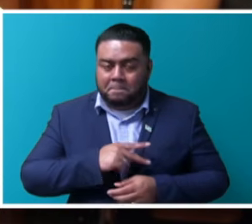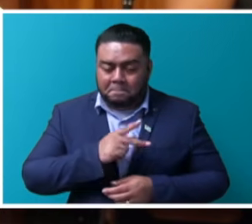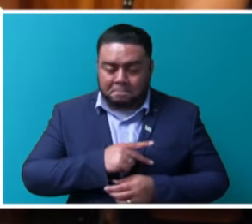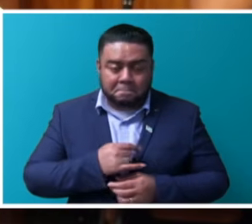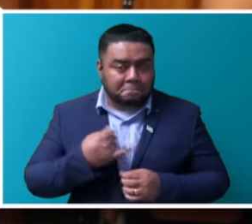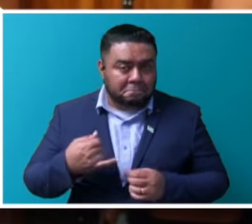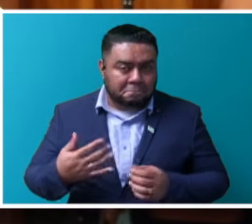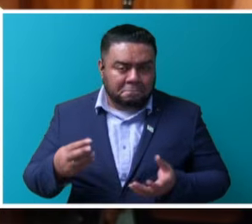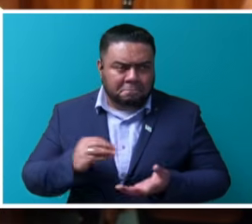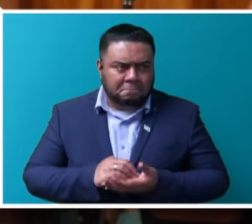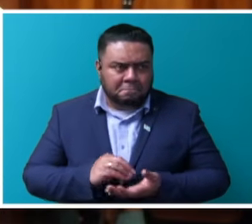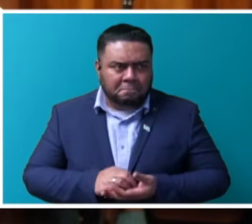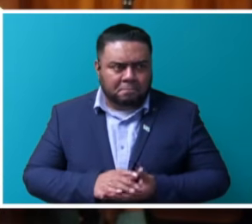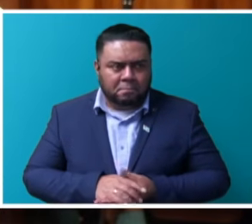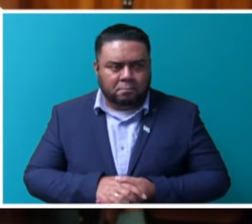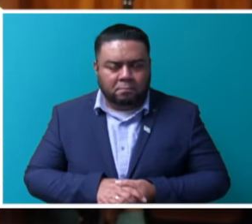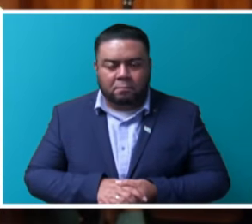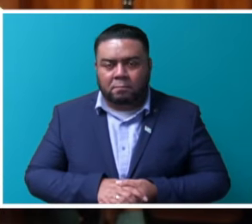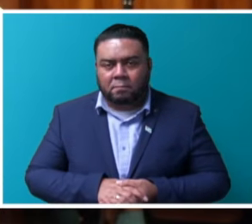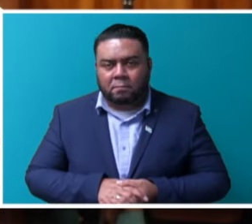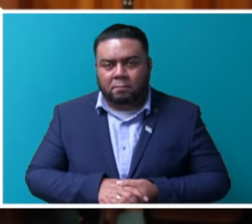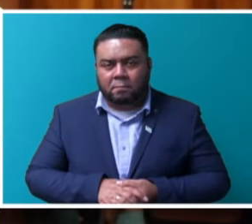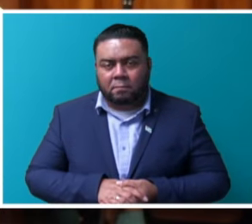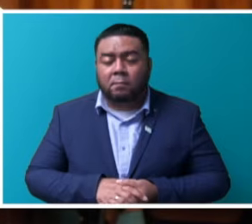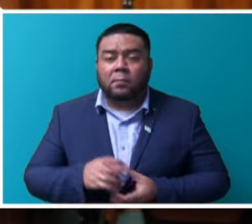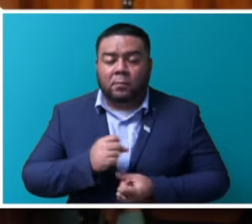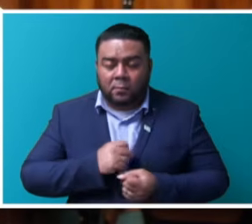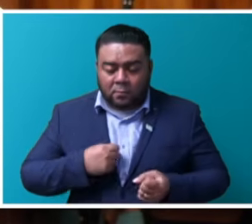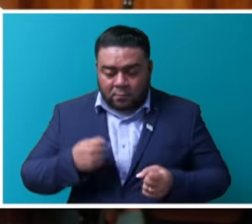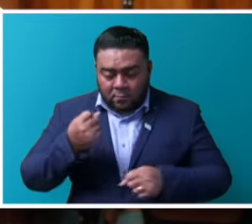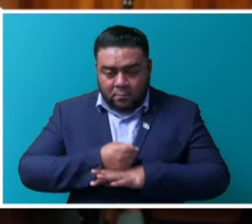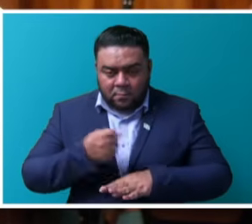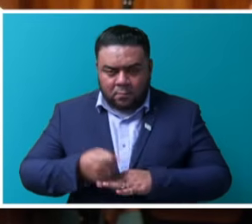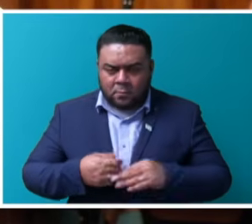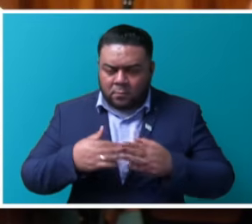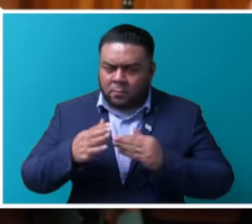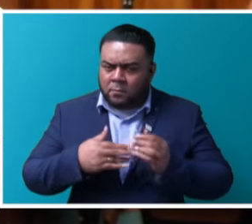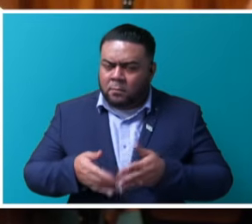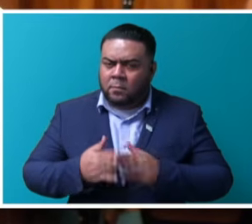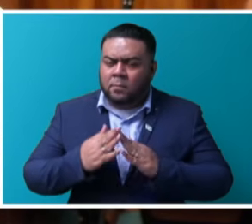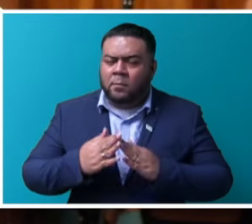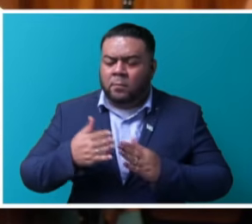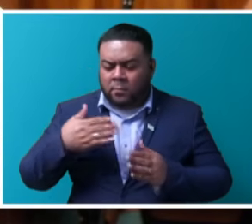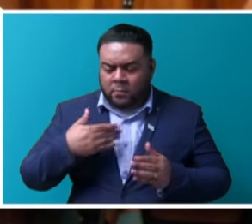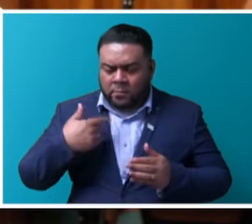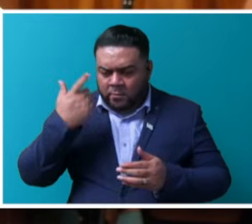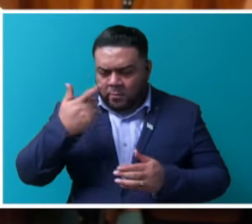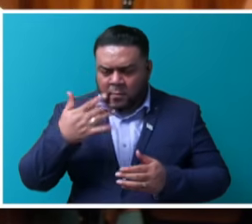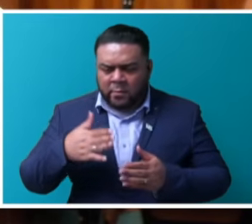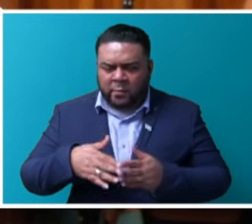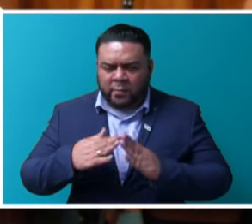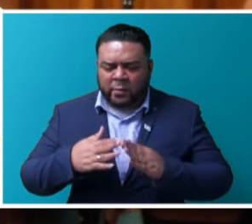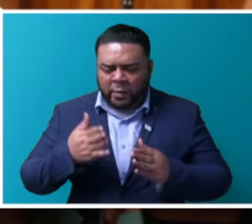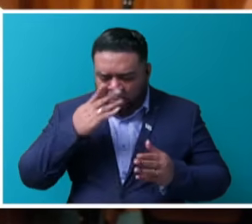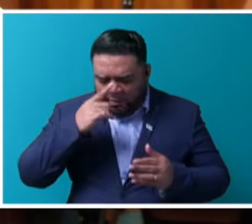more dignified experience for patients. Our government is rebuilding the foundation of our healthcare system and putting people's